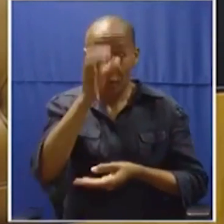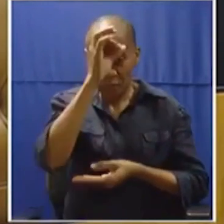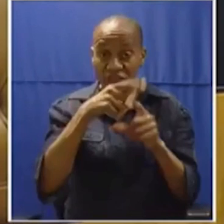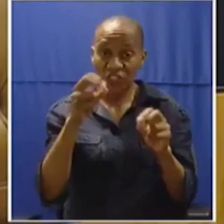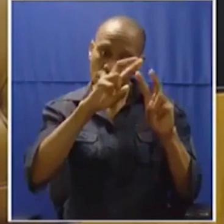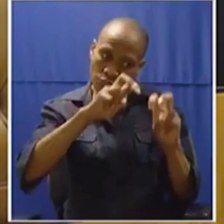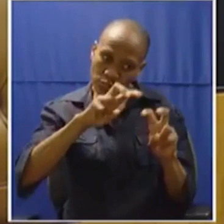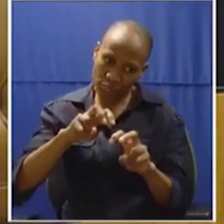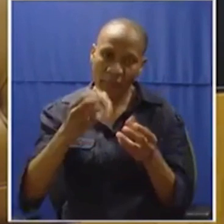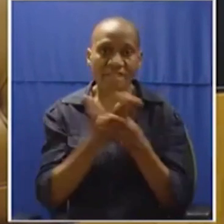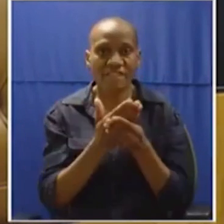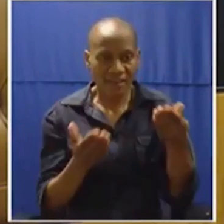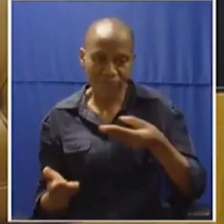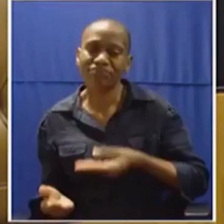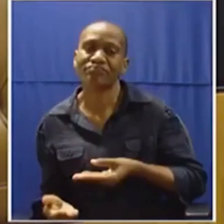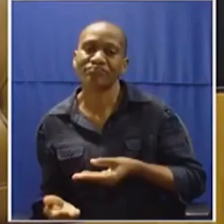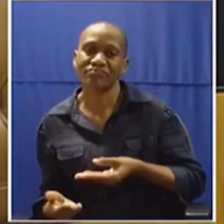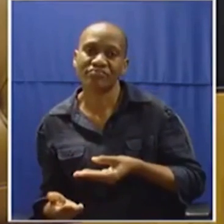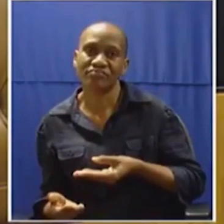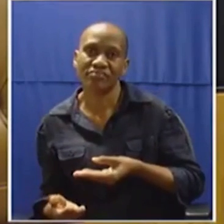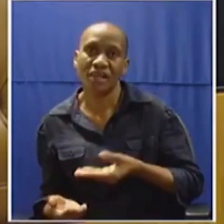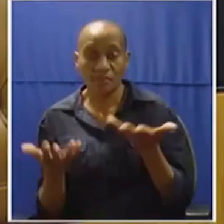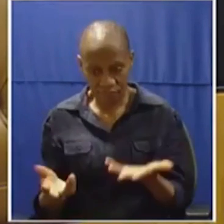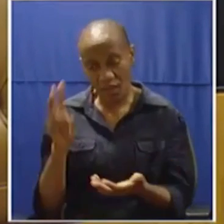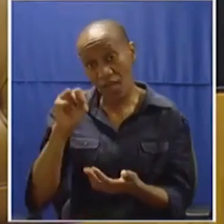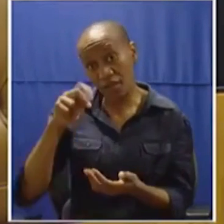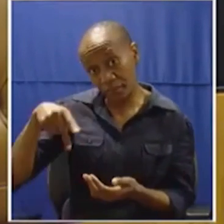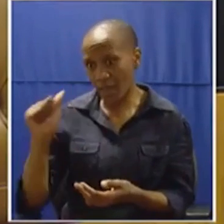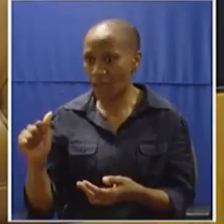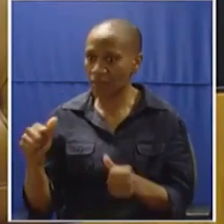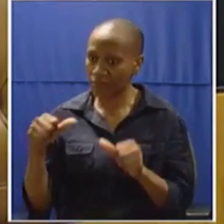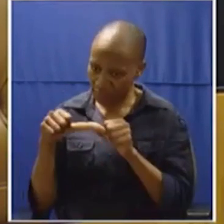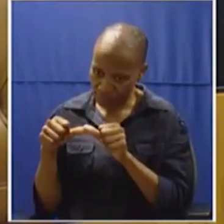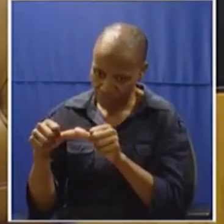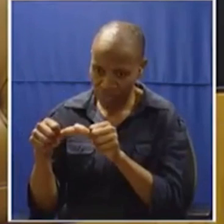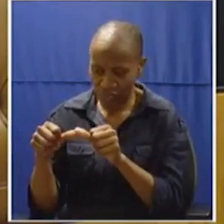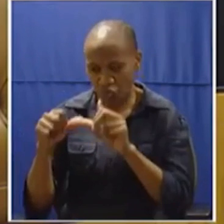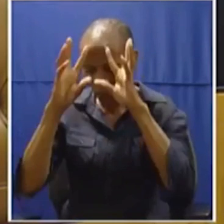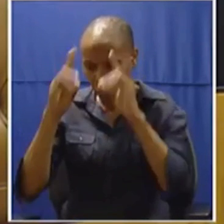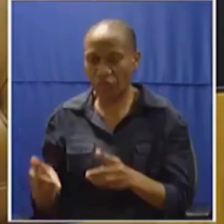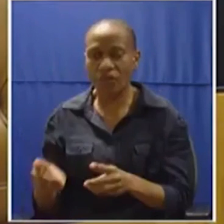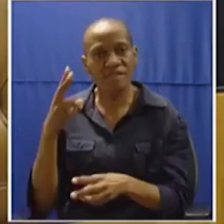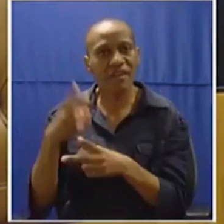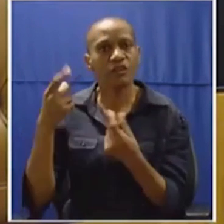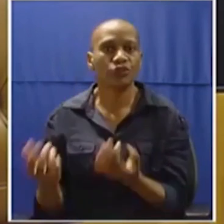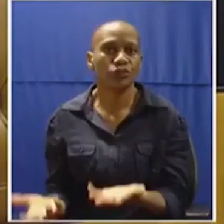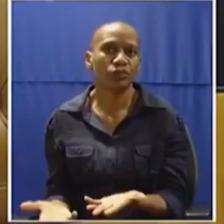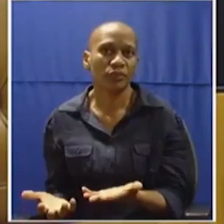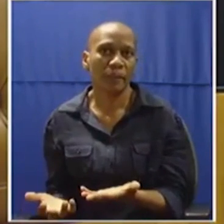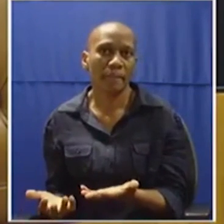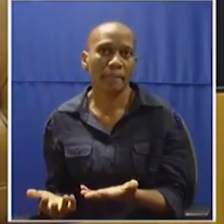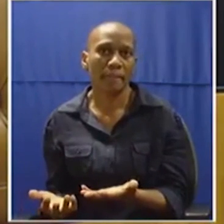police as the NPA and make prosecutorial decision.